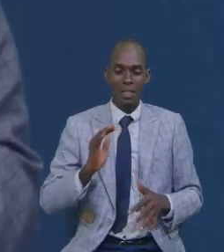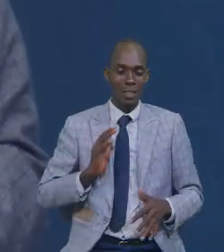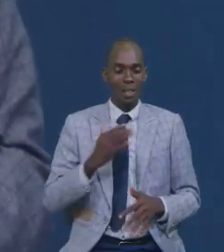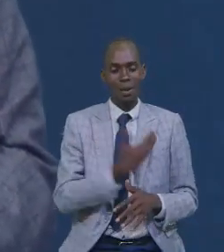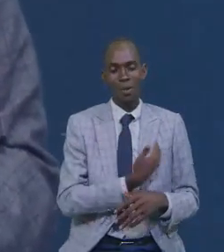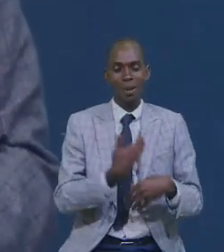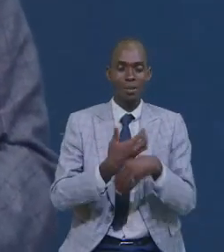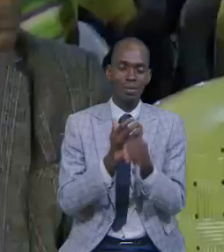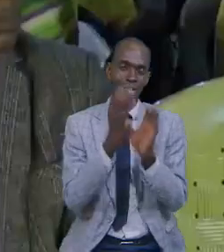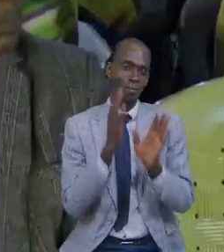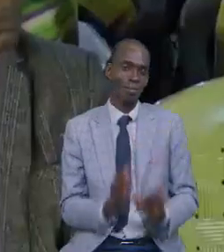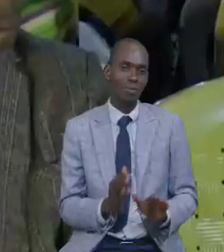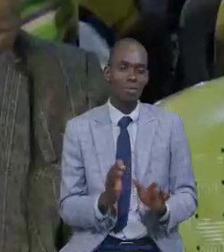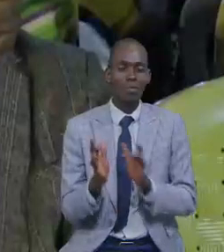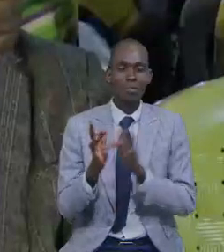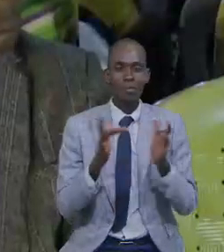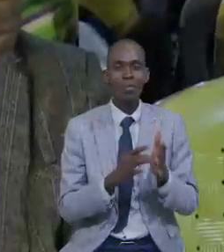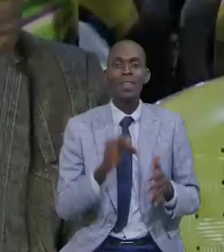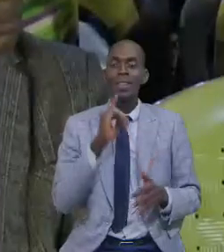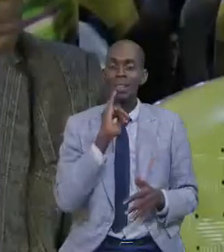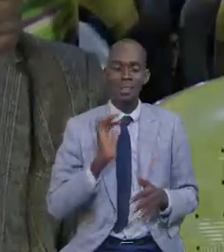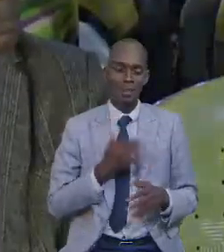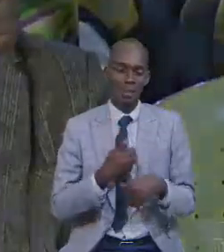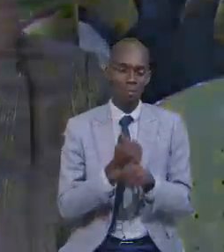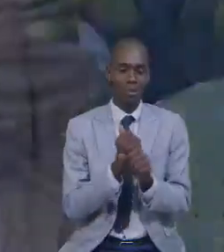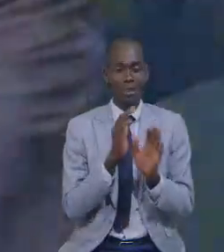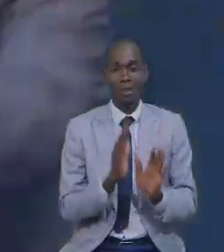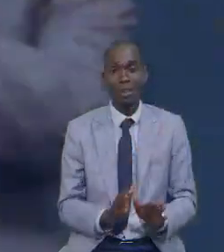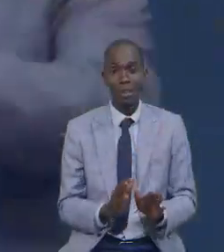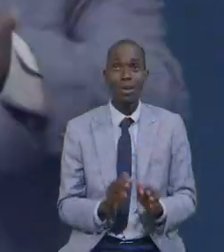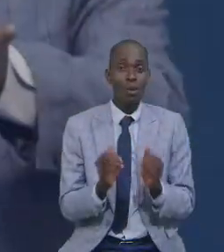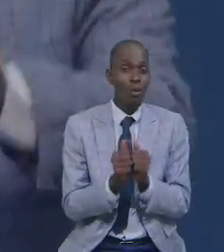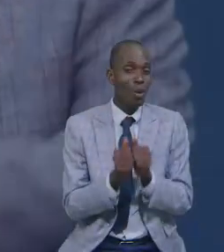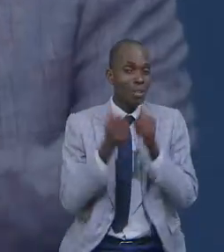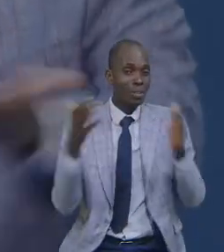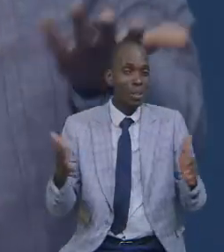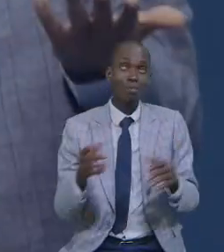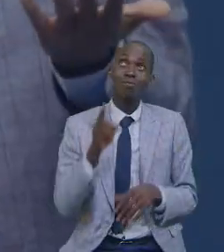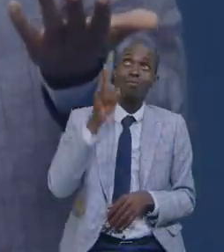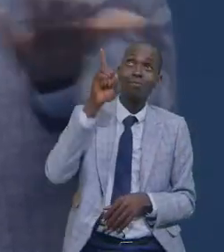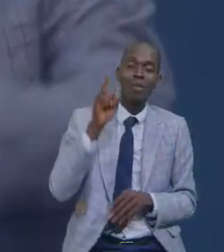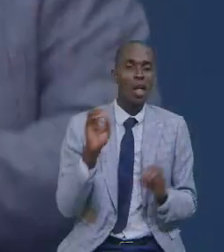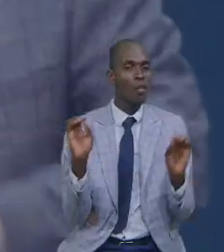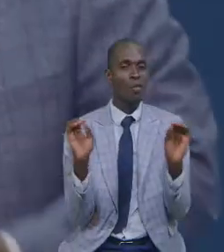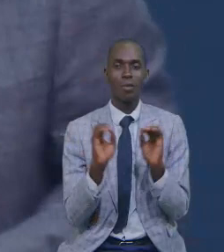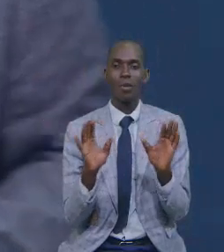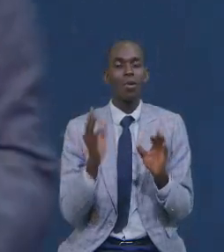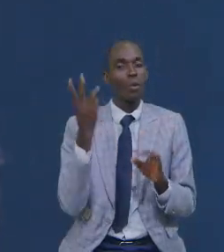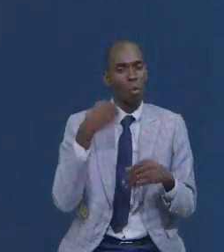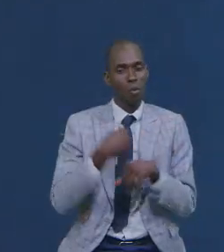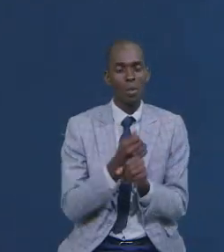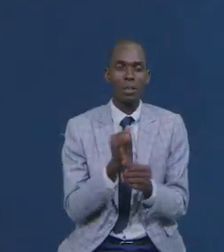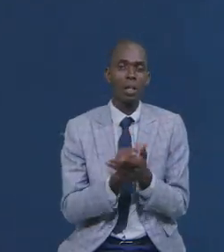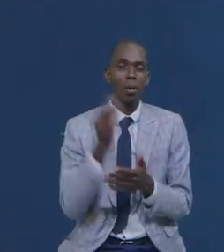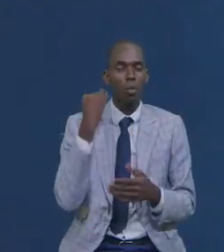Jesus is the creator. Without him, nothing was made that was made.